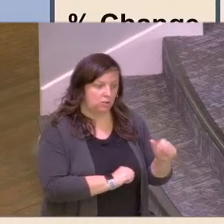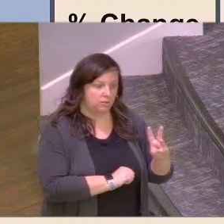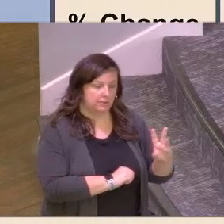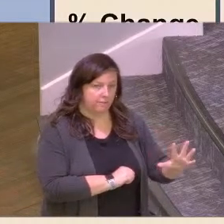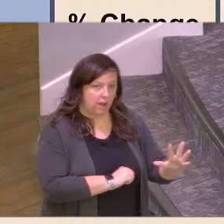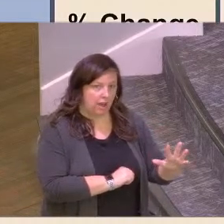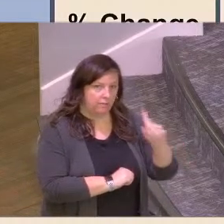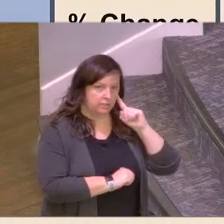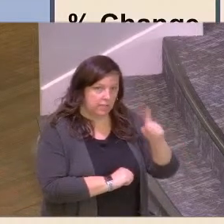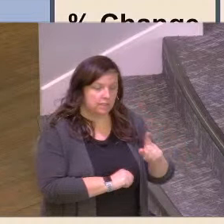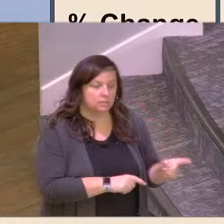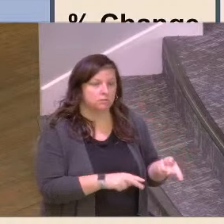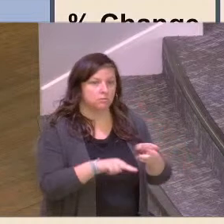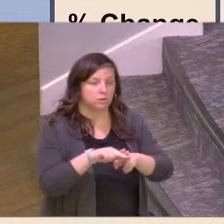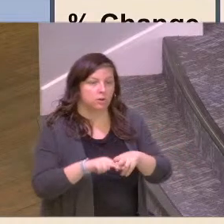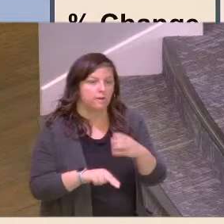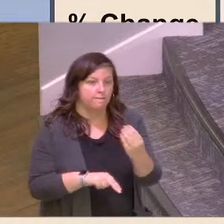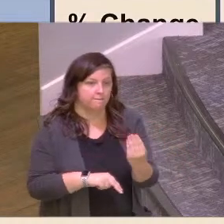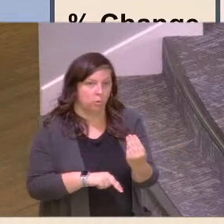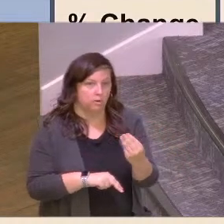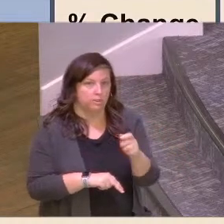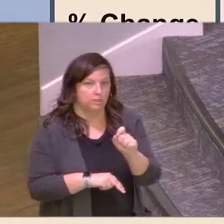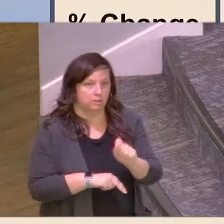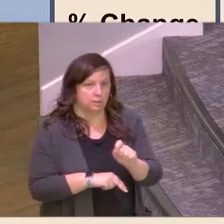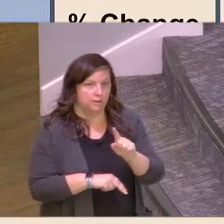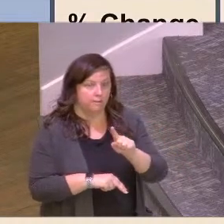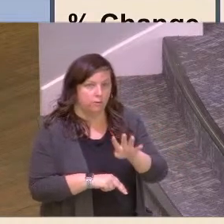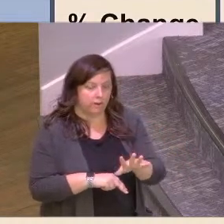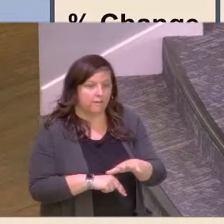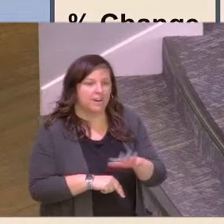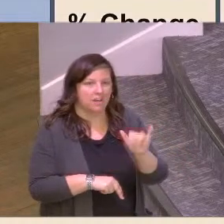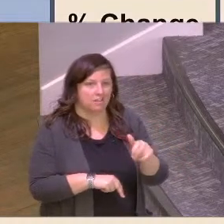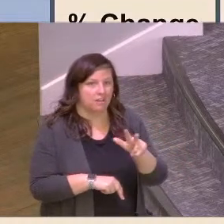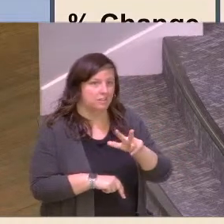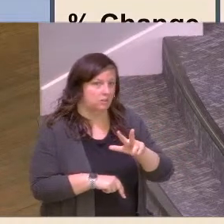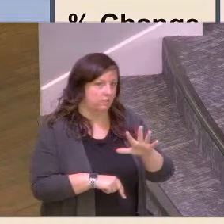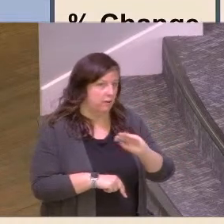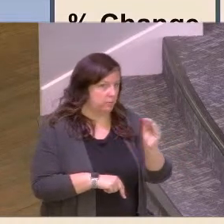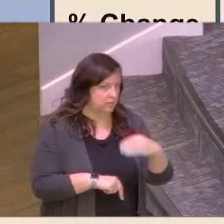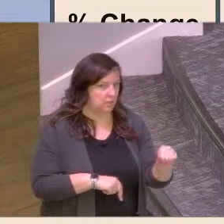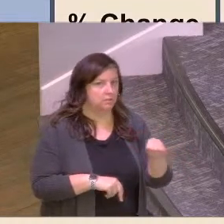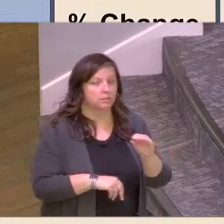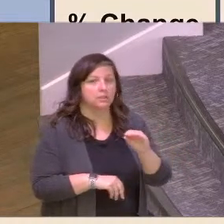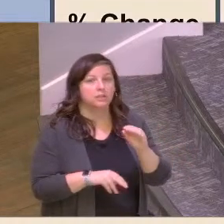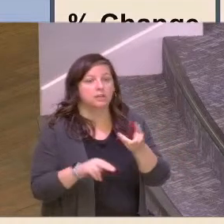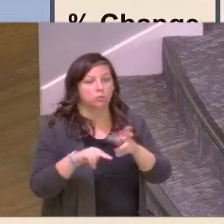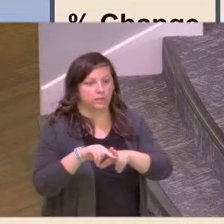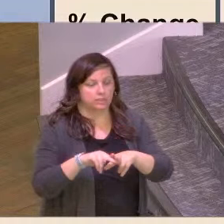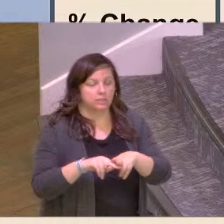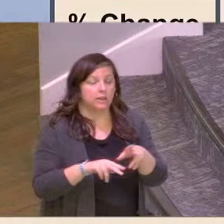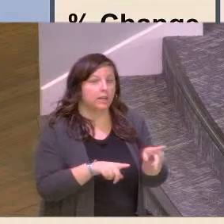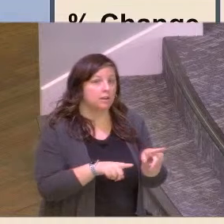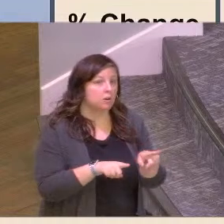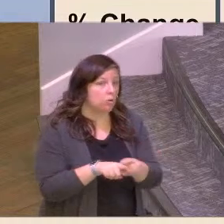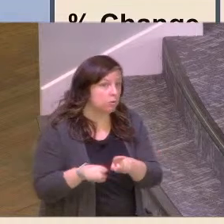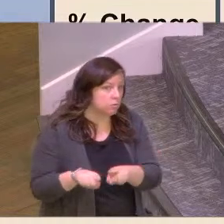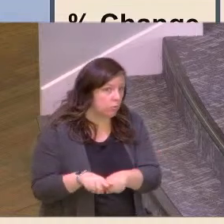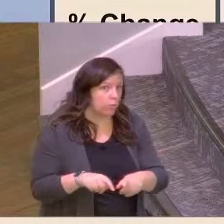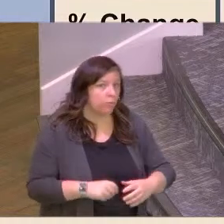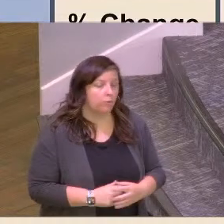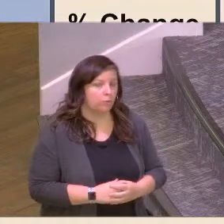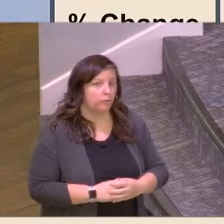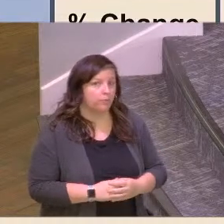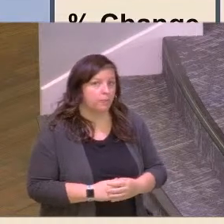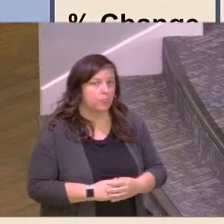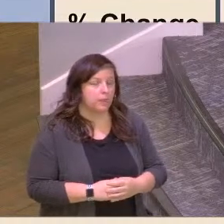to $14.41 per hour, and that's a 35% increase. The other thing to really take a